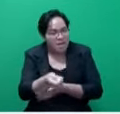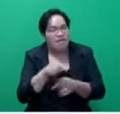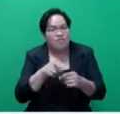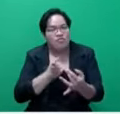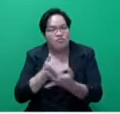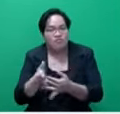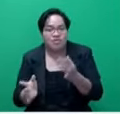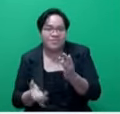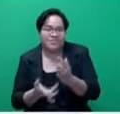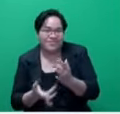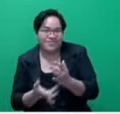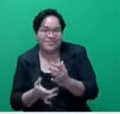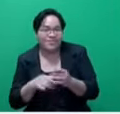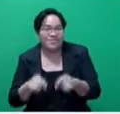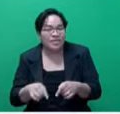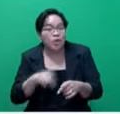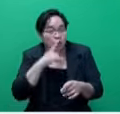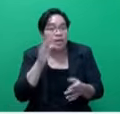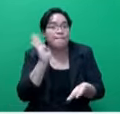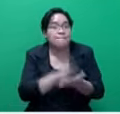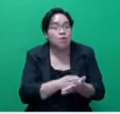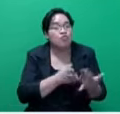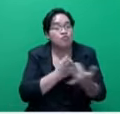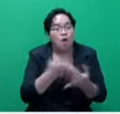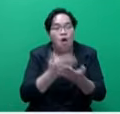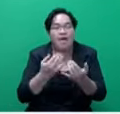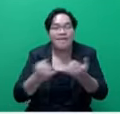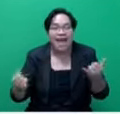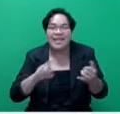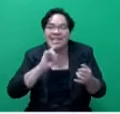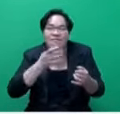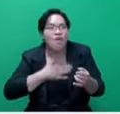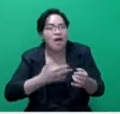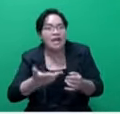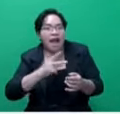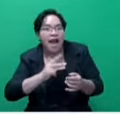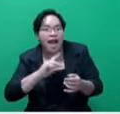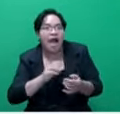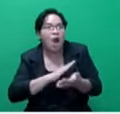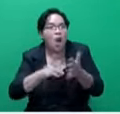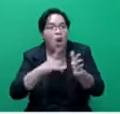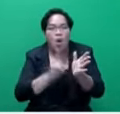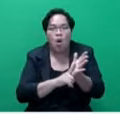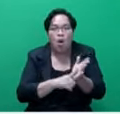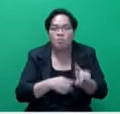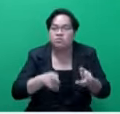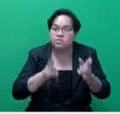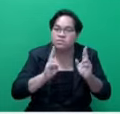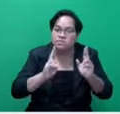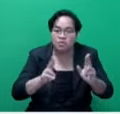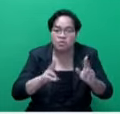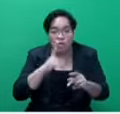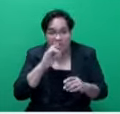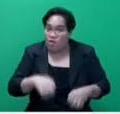will be able to book council venues and facilities online, find and pay for parking, and lodge complaints. We